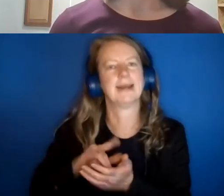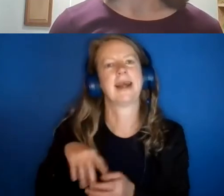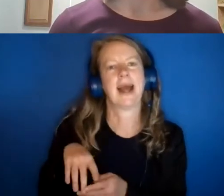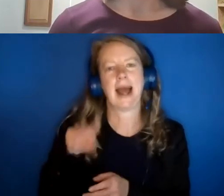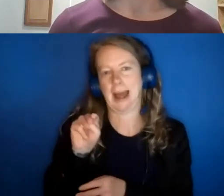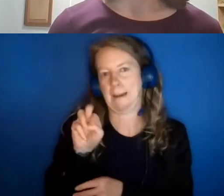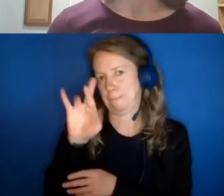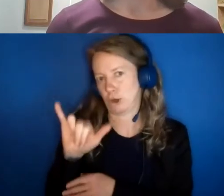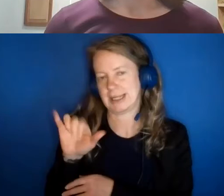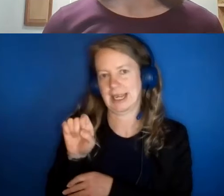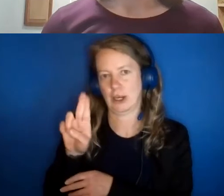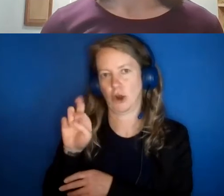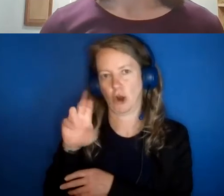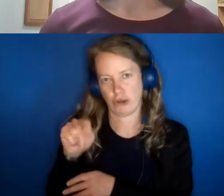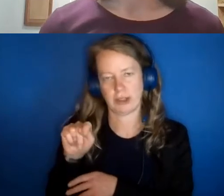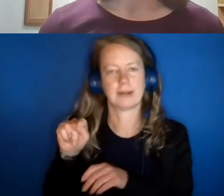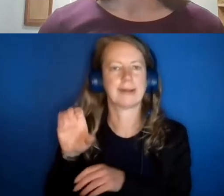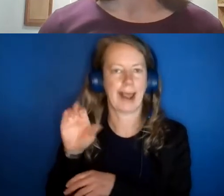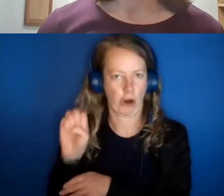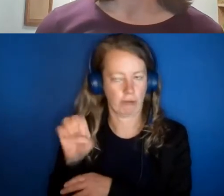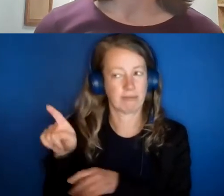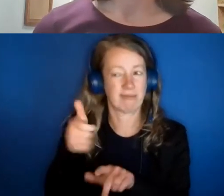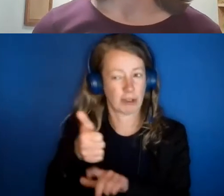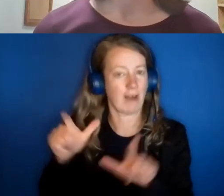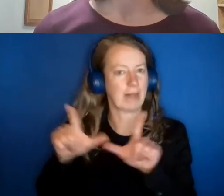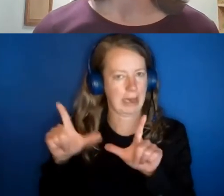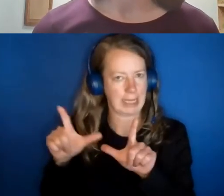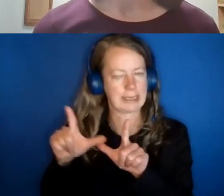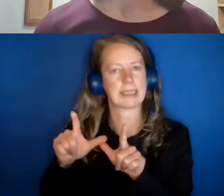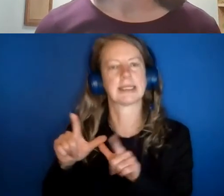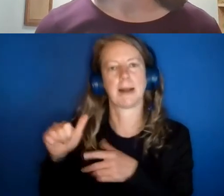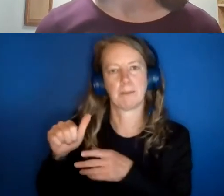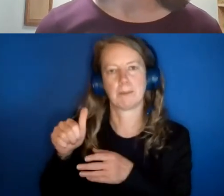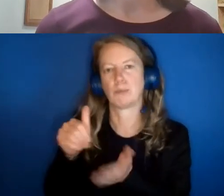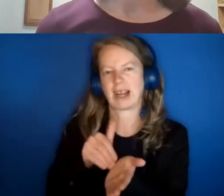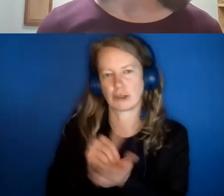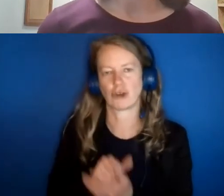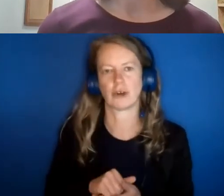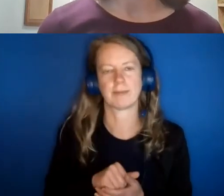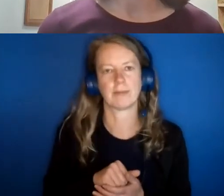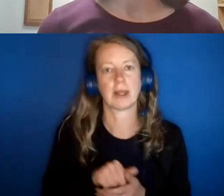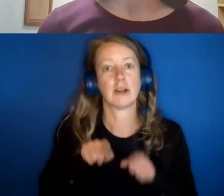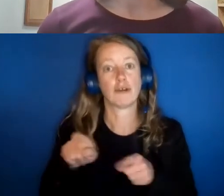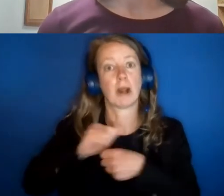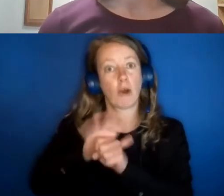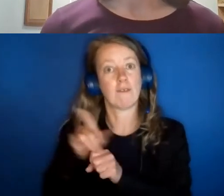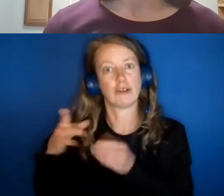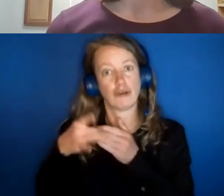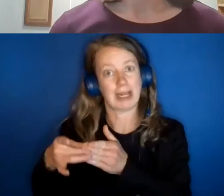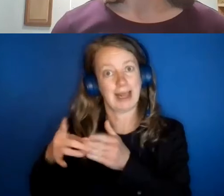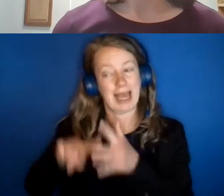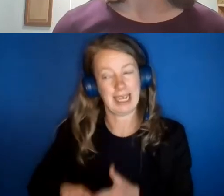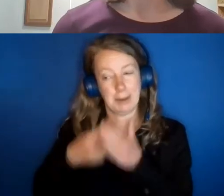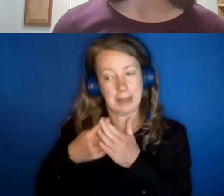nurse practitioner. And during COVID, she led implementation of telemedicine,